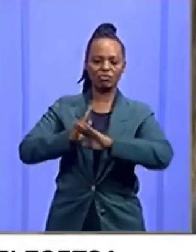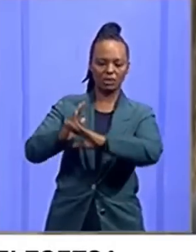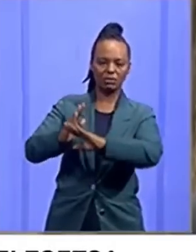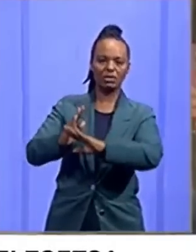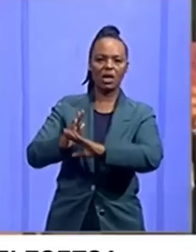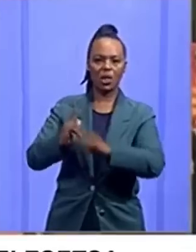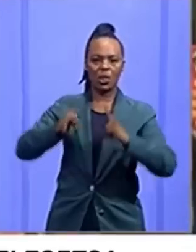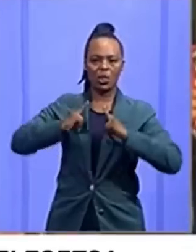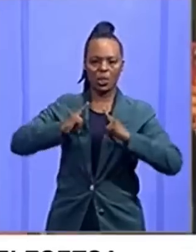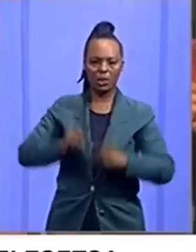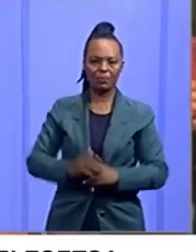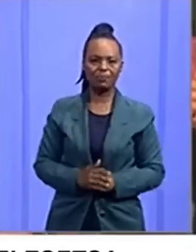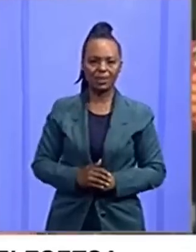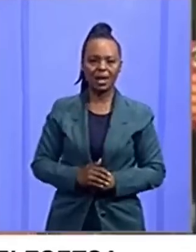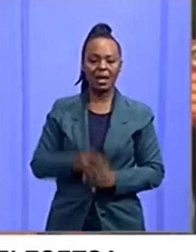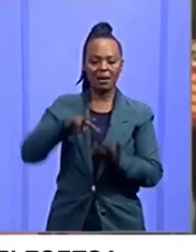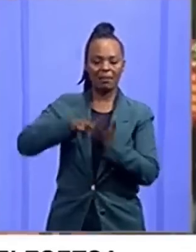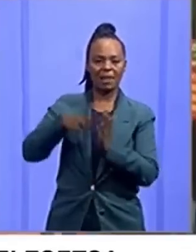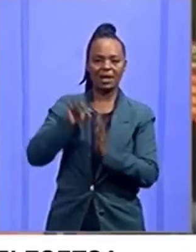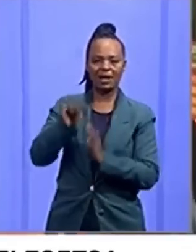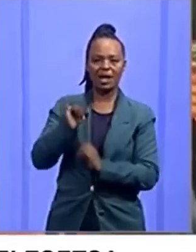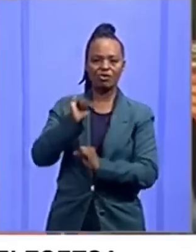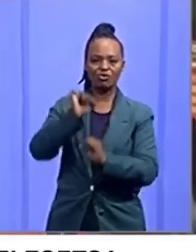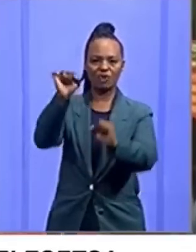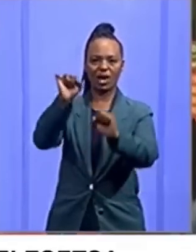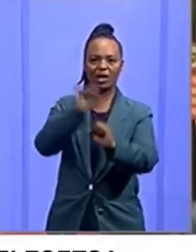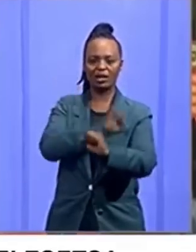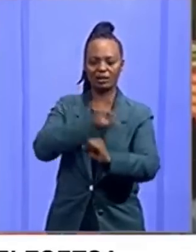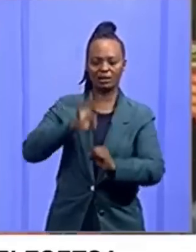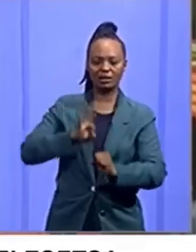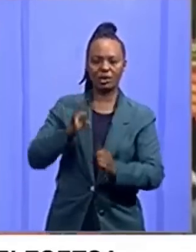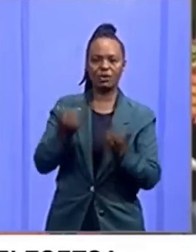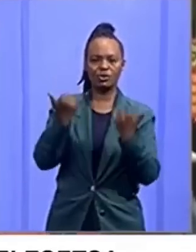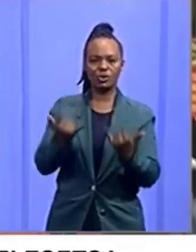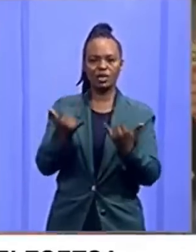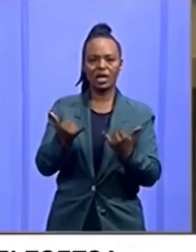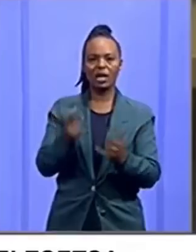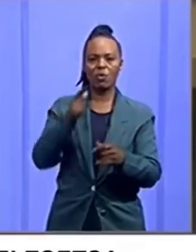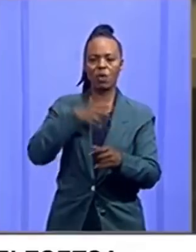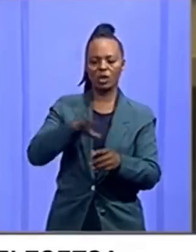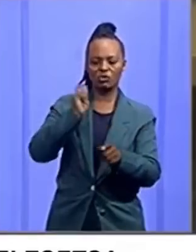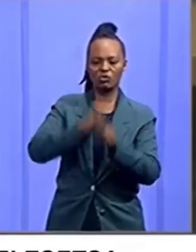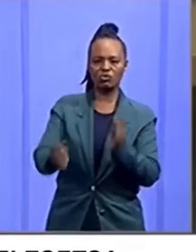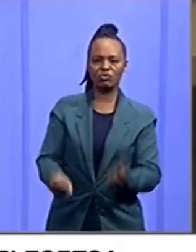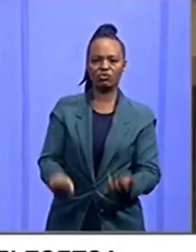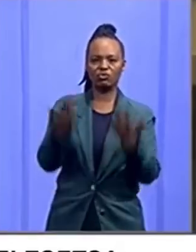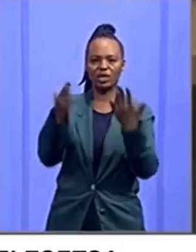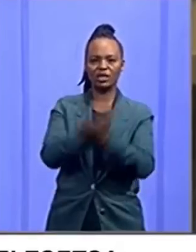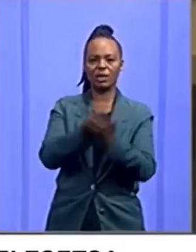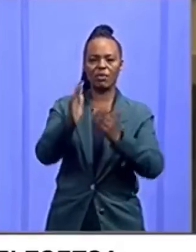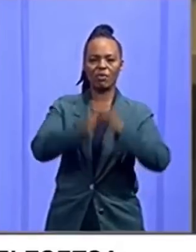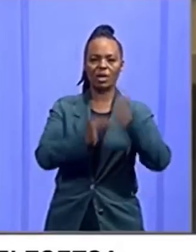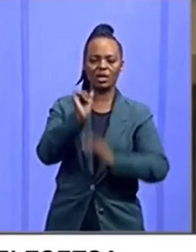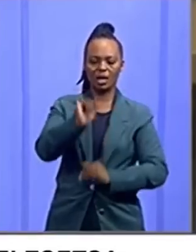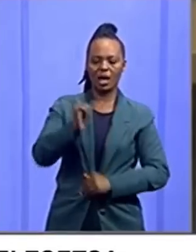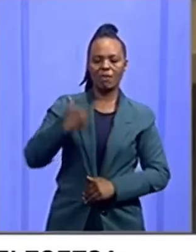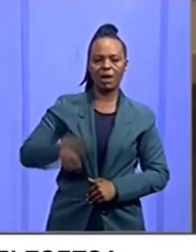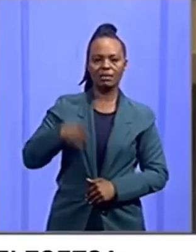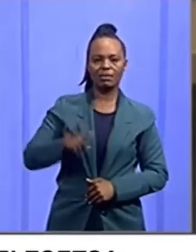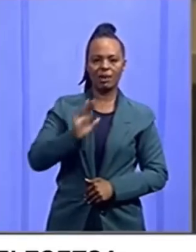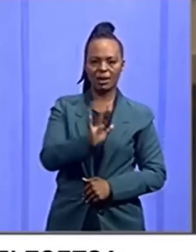situation. Clearly, the game plan of the striking employees today is to set fire on some of the properties of the